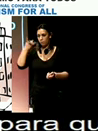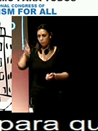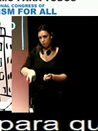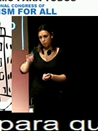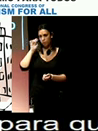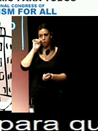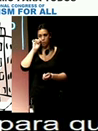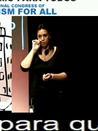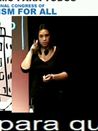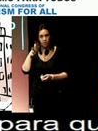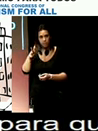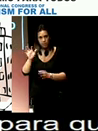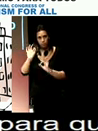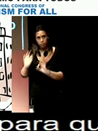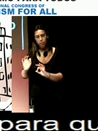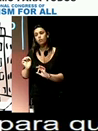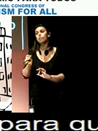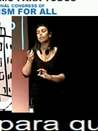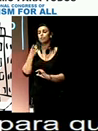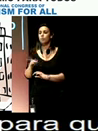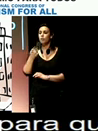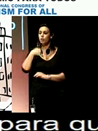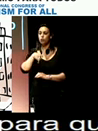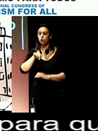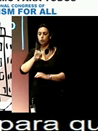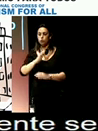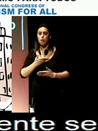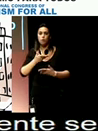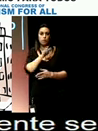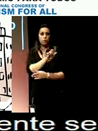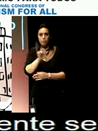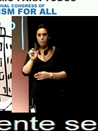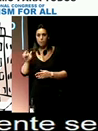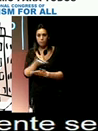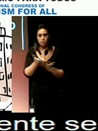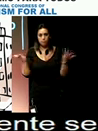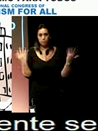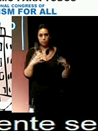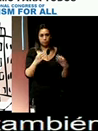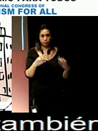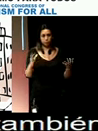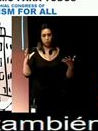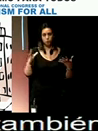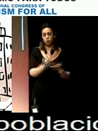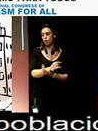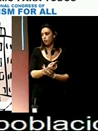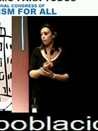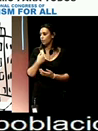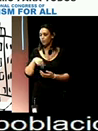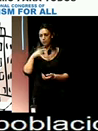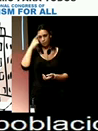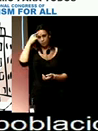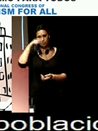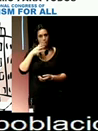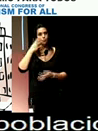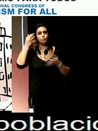and be real tourists. But we also help the rest of the population. Those of you who